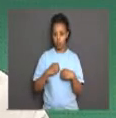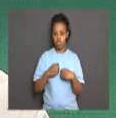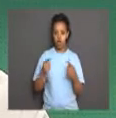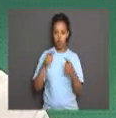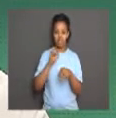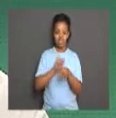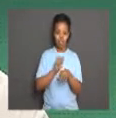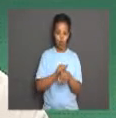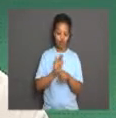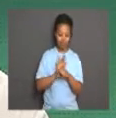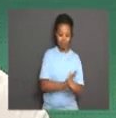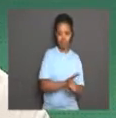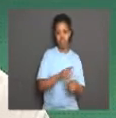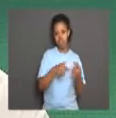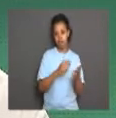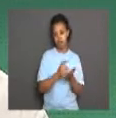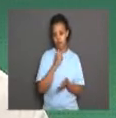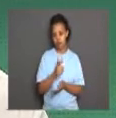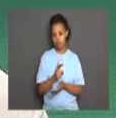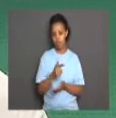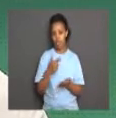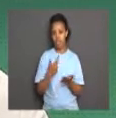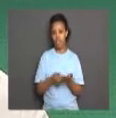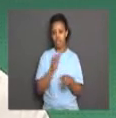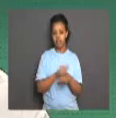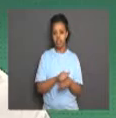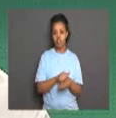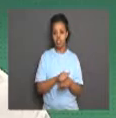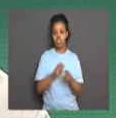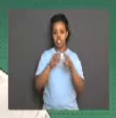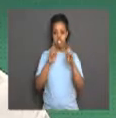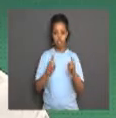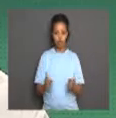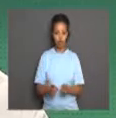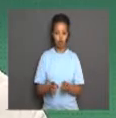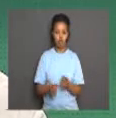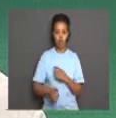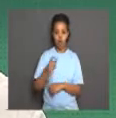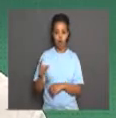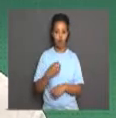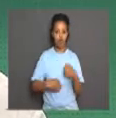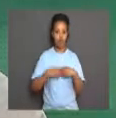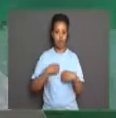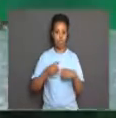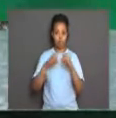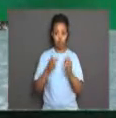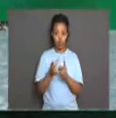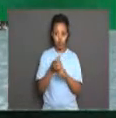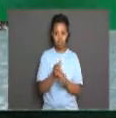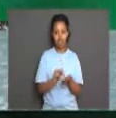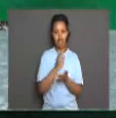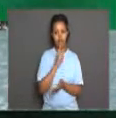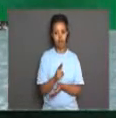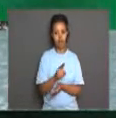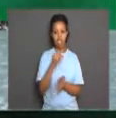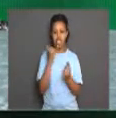the rock. The rock takes the shape of the original organism.